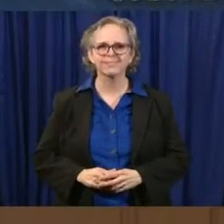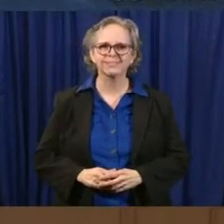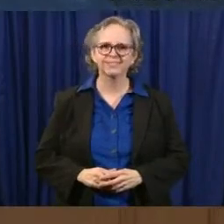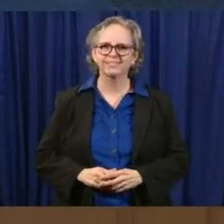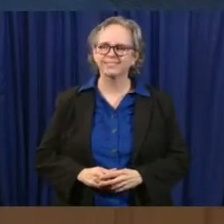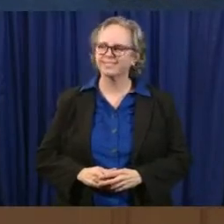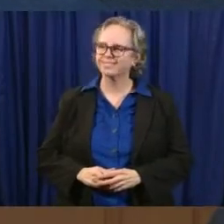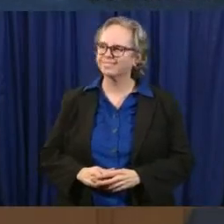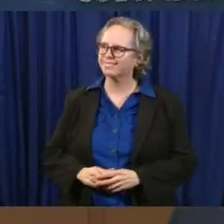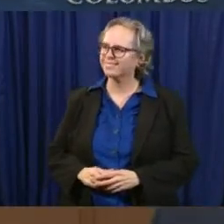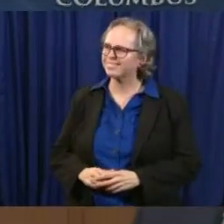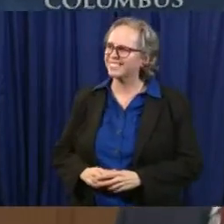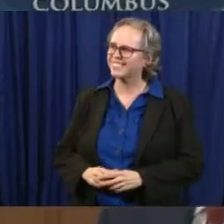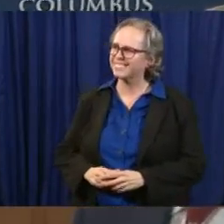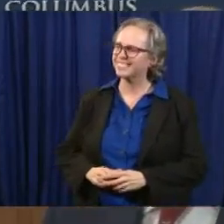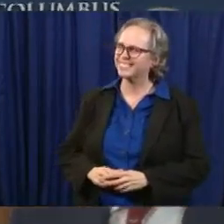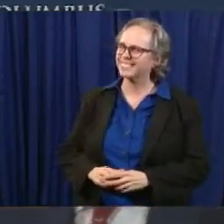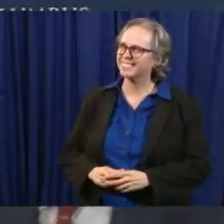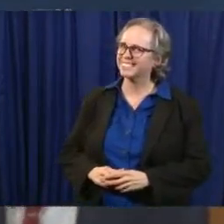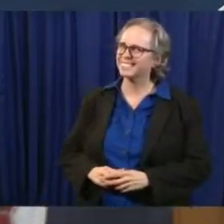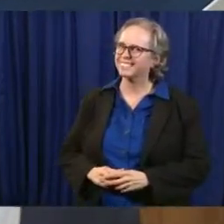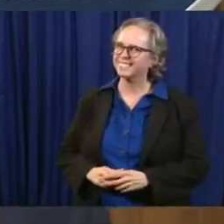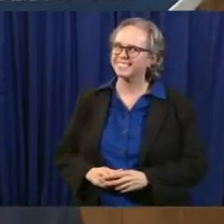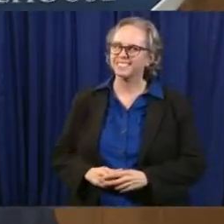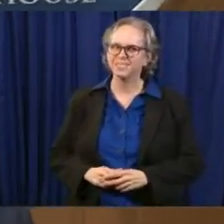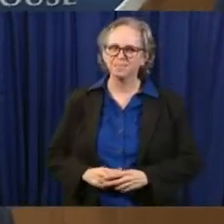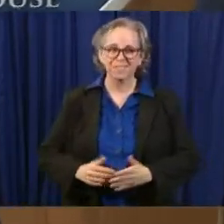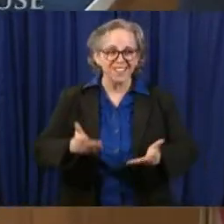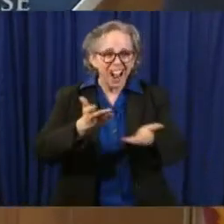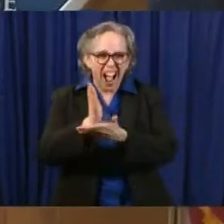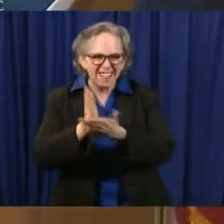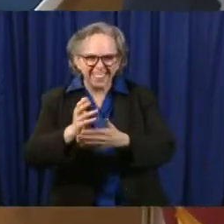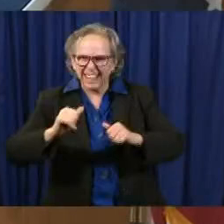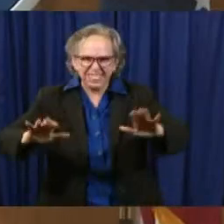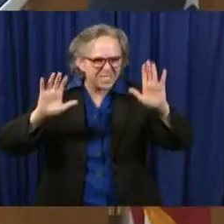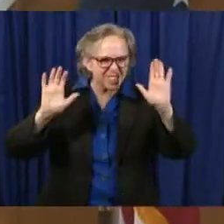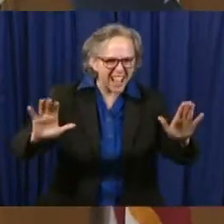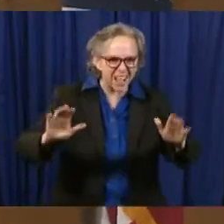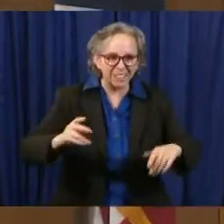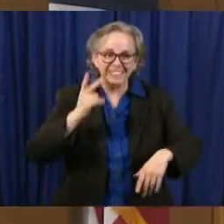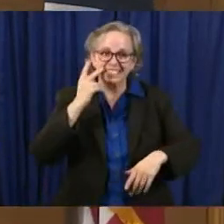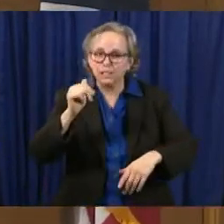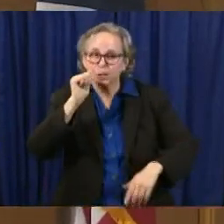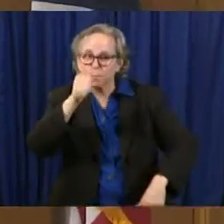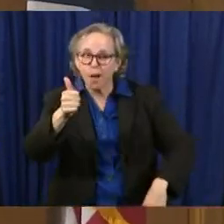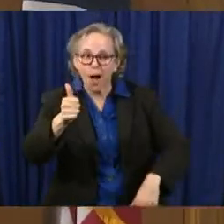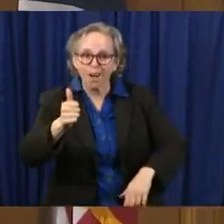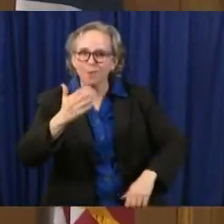Rise up, Ohio. All right, that was great. We'll see y'all tomorrow. Thank you.